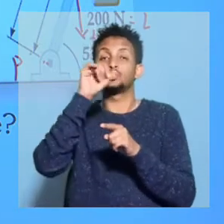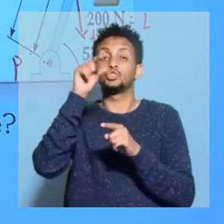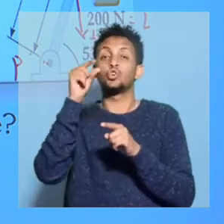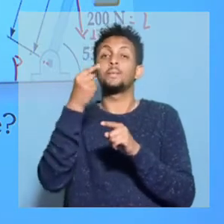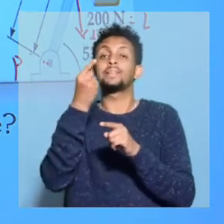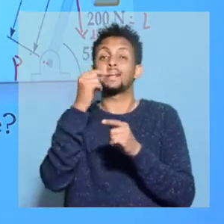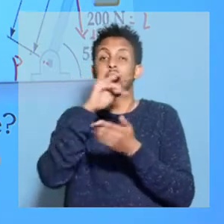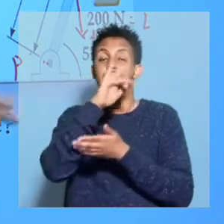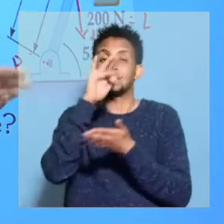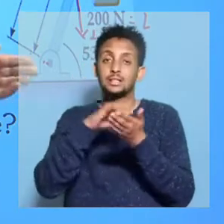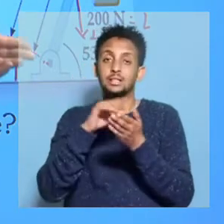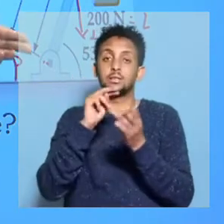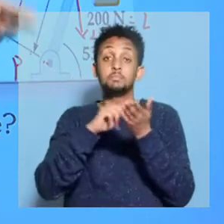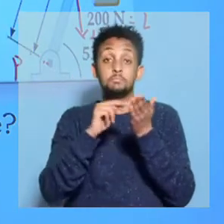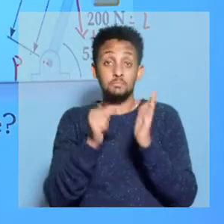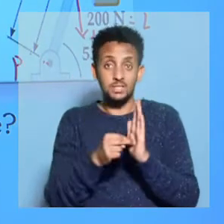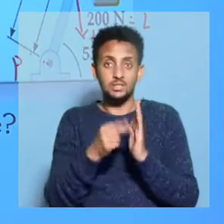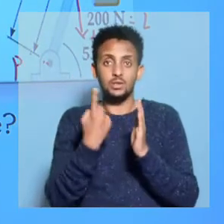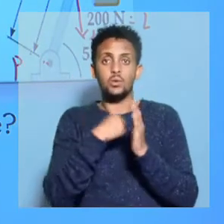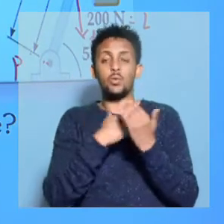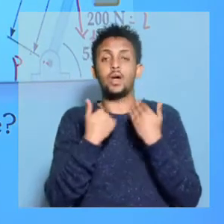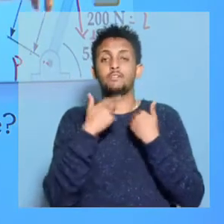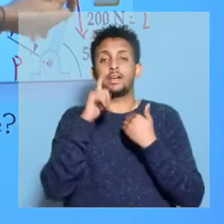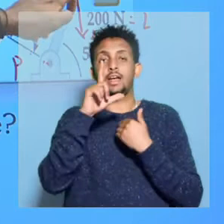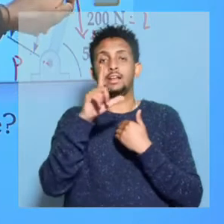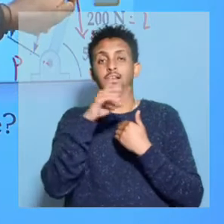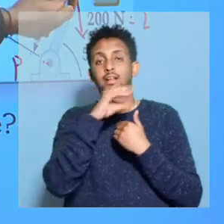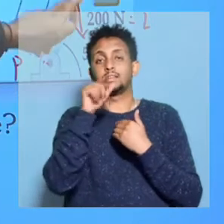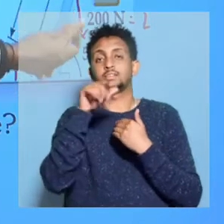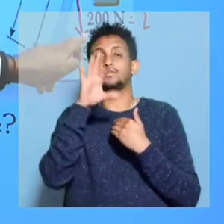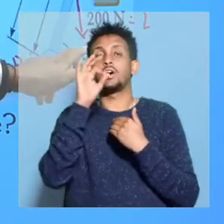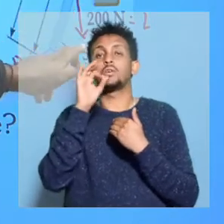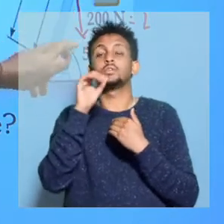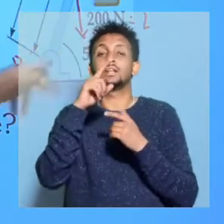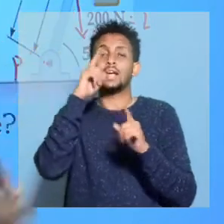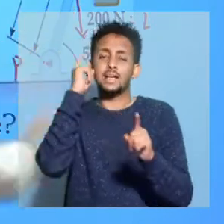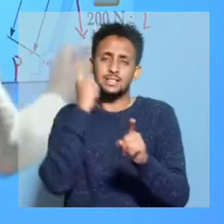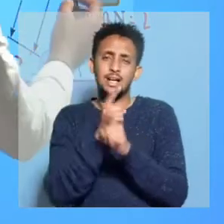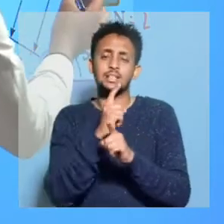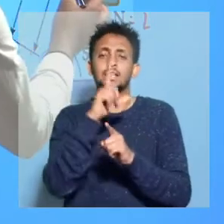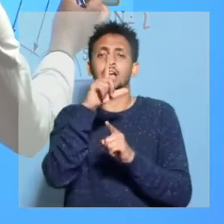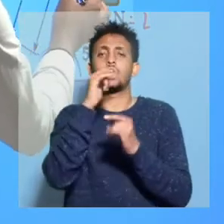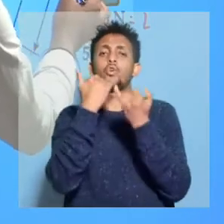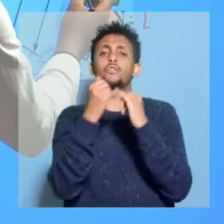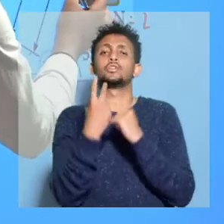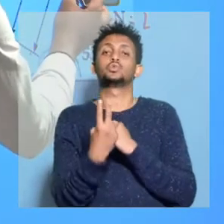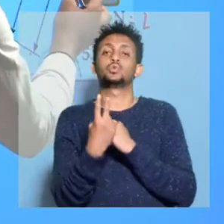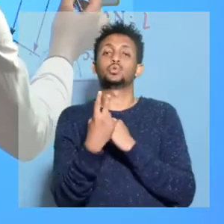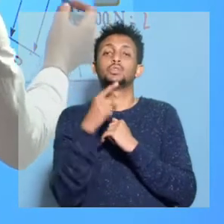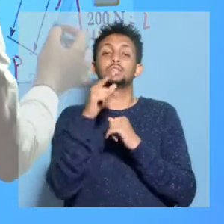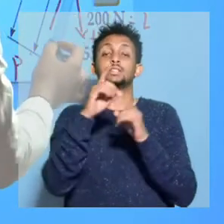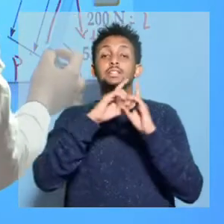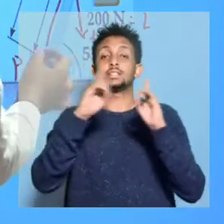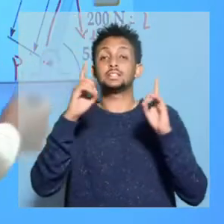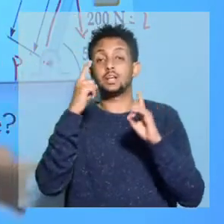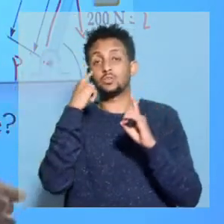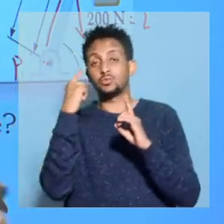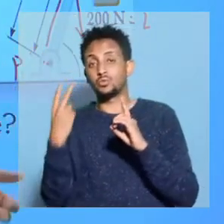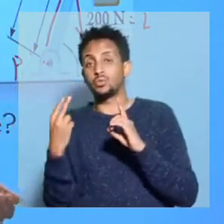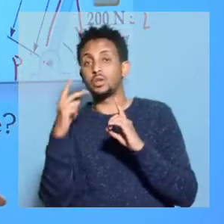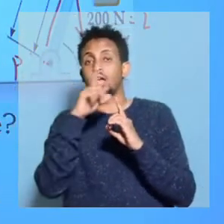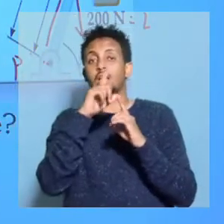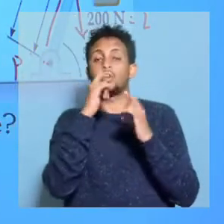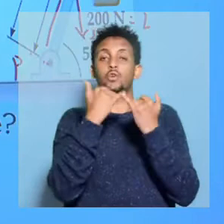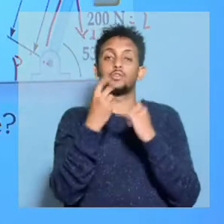geometrical center. Meaning, you have L, and it's found at exactly L over 2. The distance from this to this is